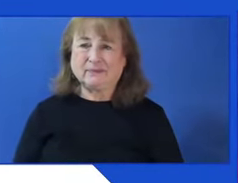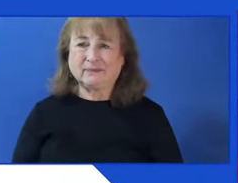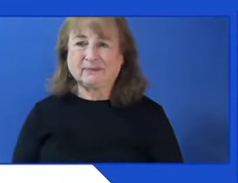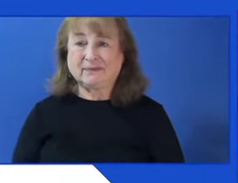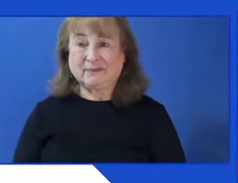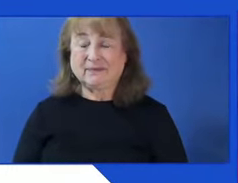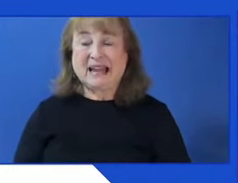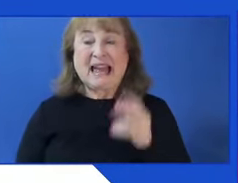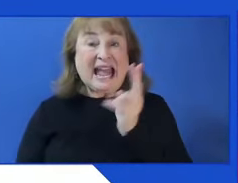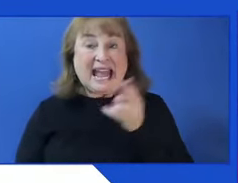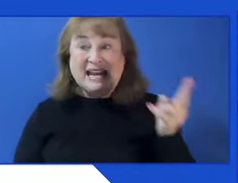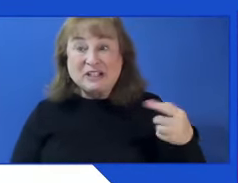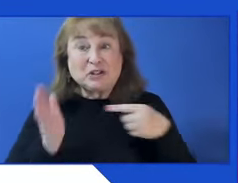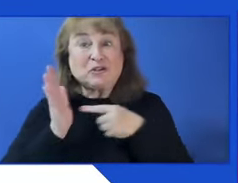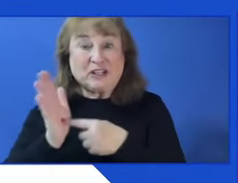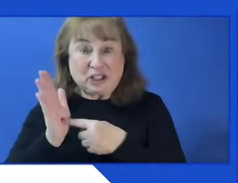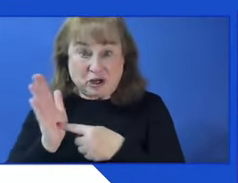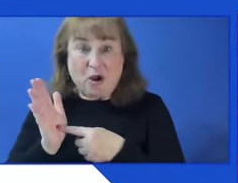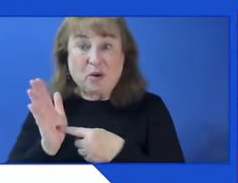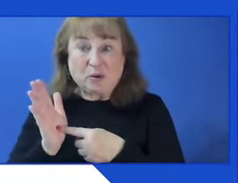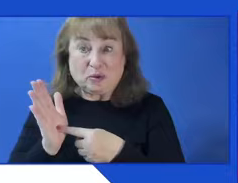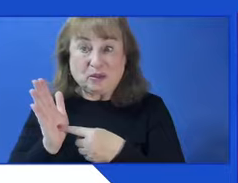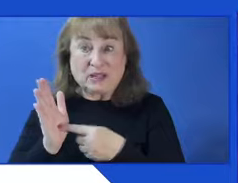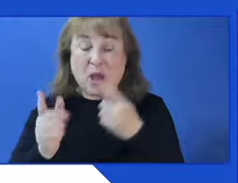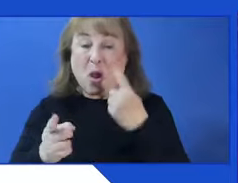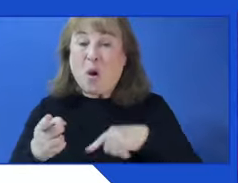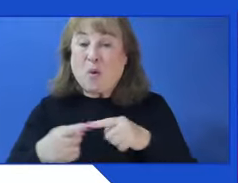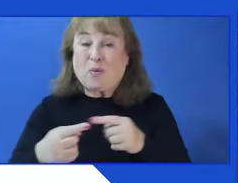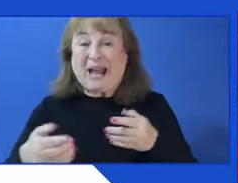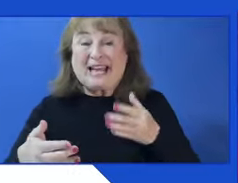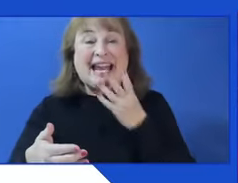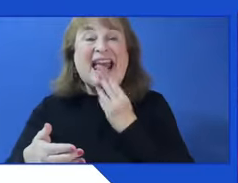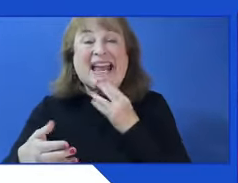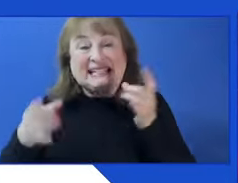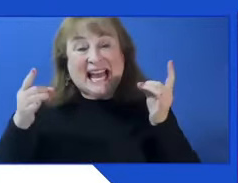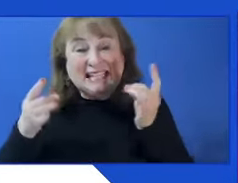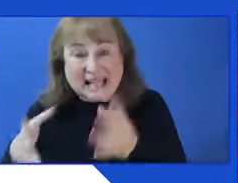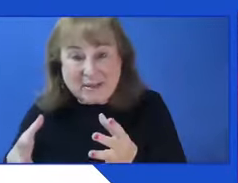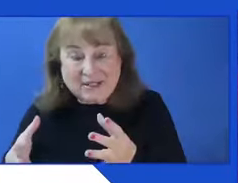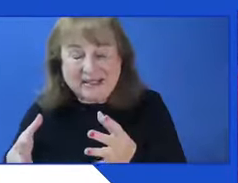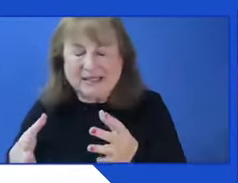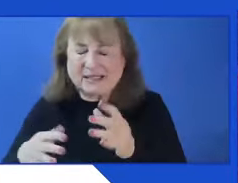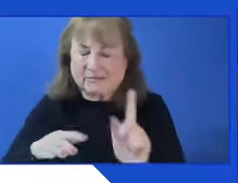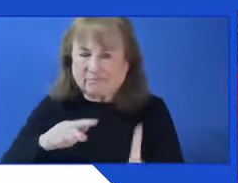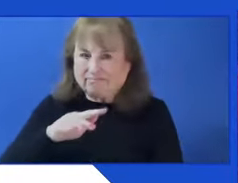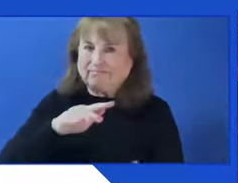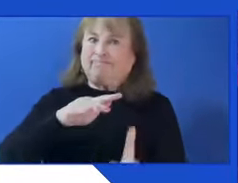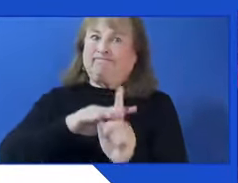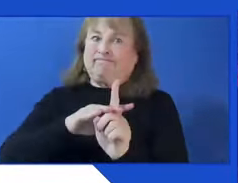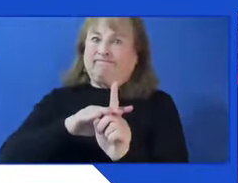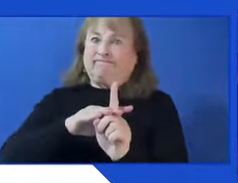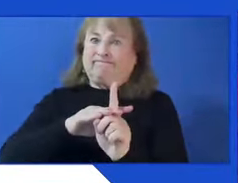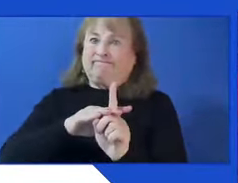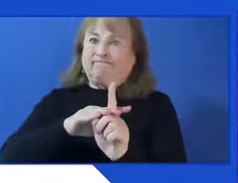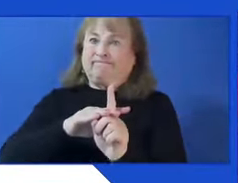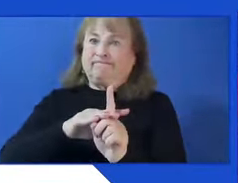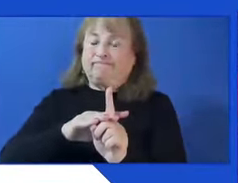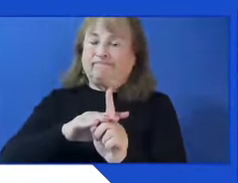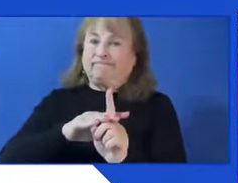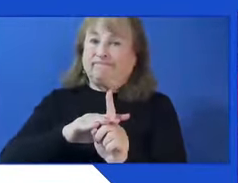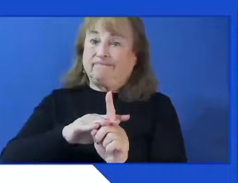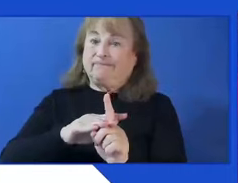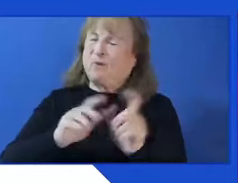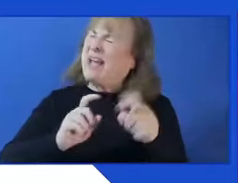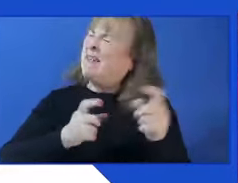And history shows that when anti-Semitism rears its ugly head, if it's not dealt